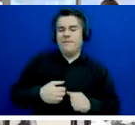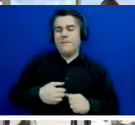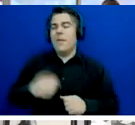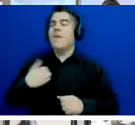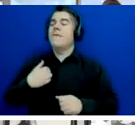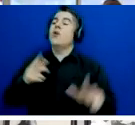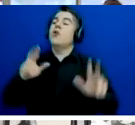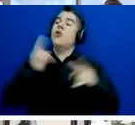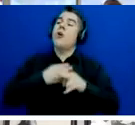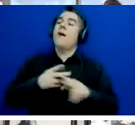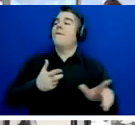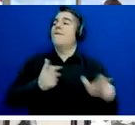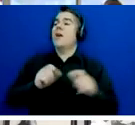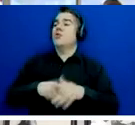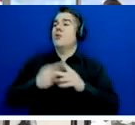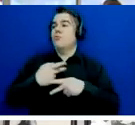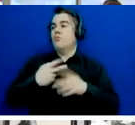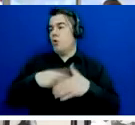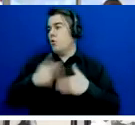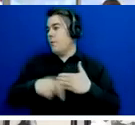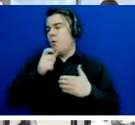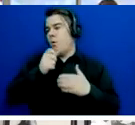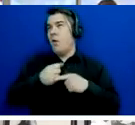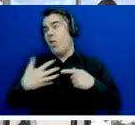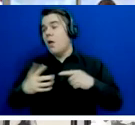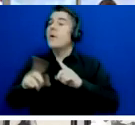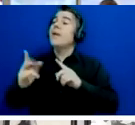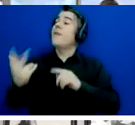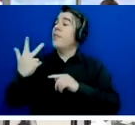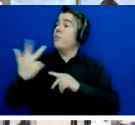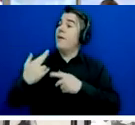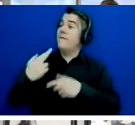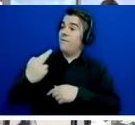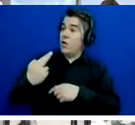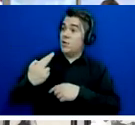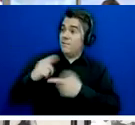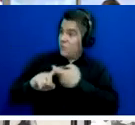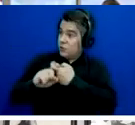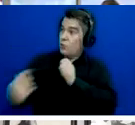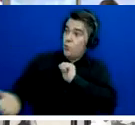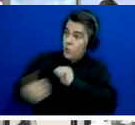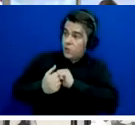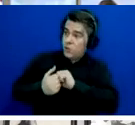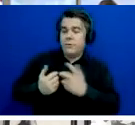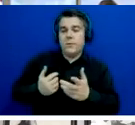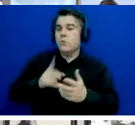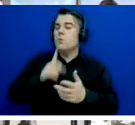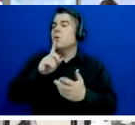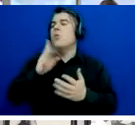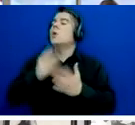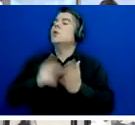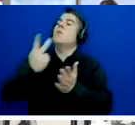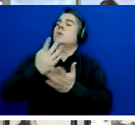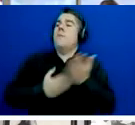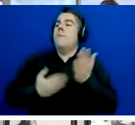Start program that I'm not going to get too much into it, but if you bring 3 friends along with you, we basically double some of your bonuses. So you can earn